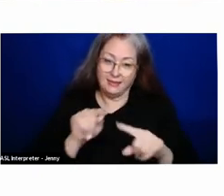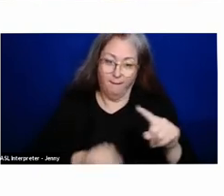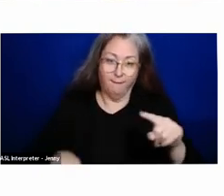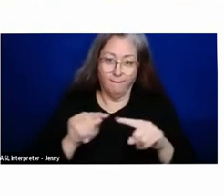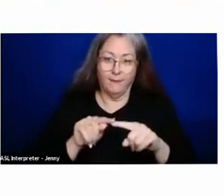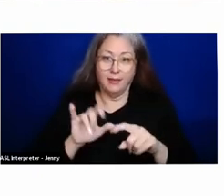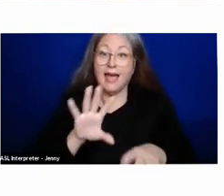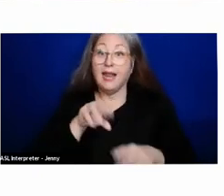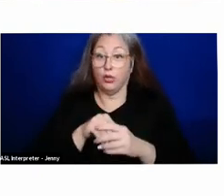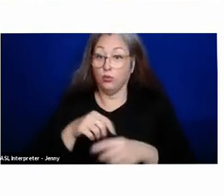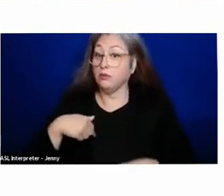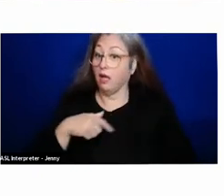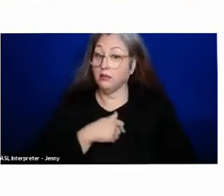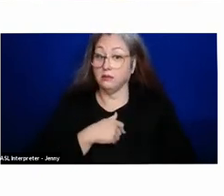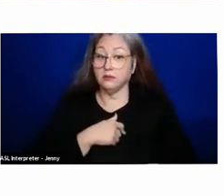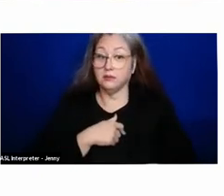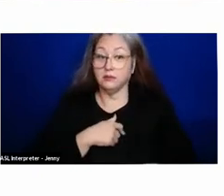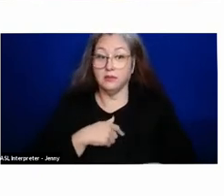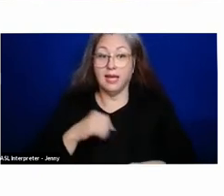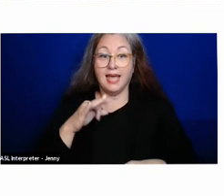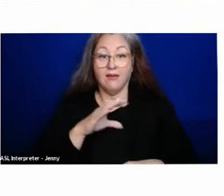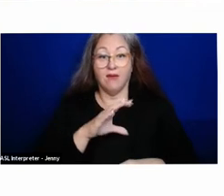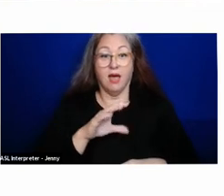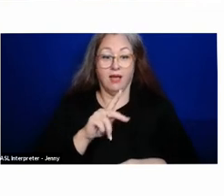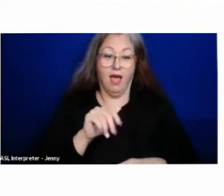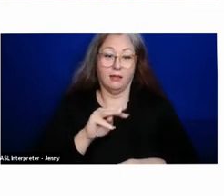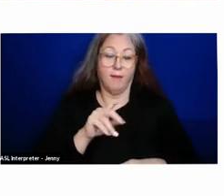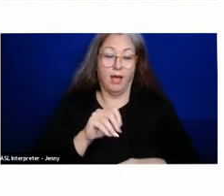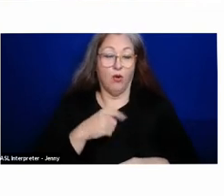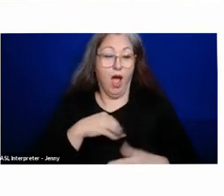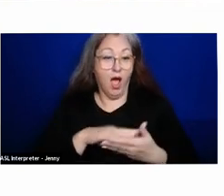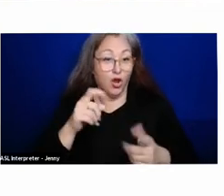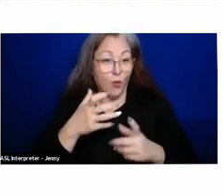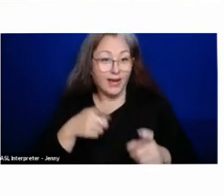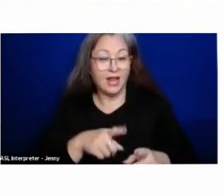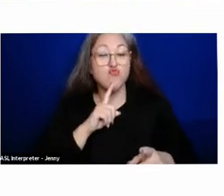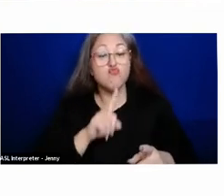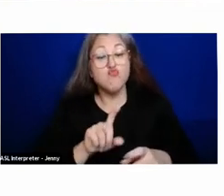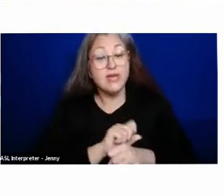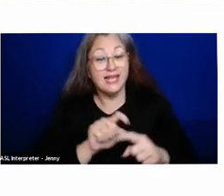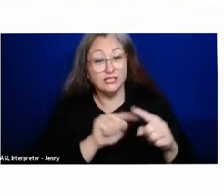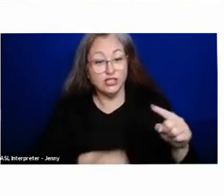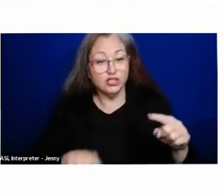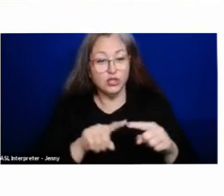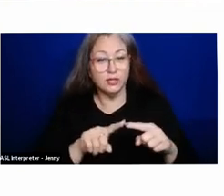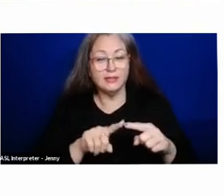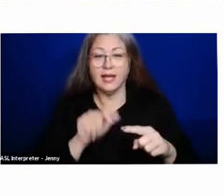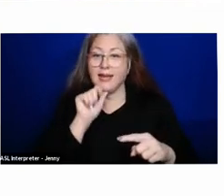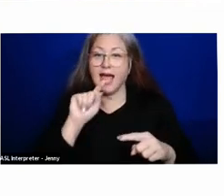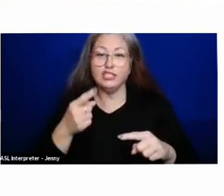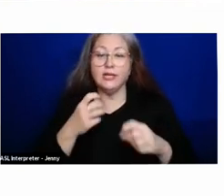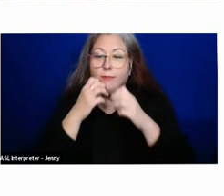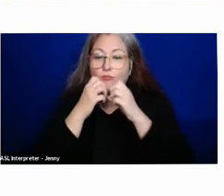That includes us. If Consolento has taught me anything, it is that a true circular economy must be about more than the preservation